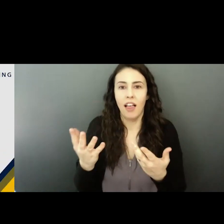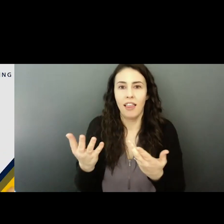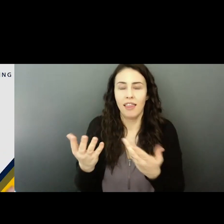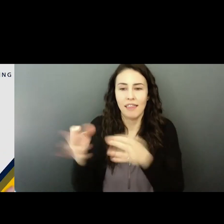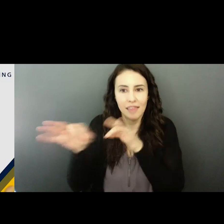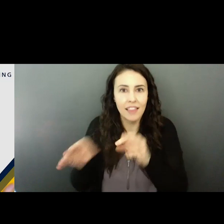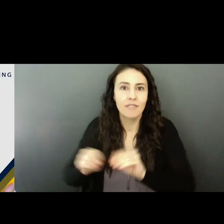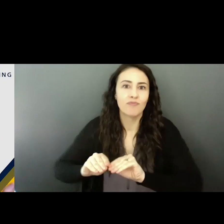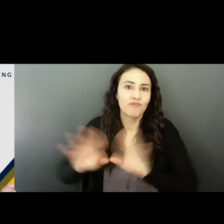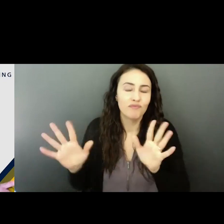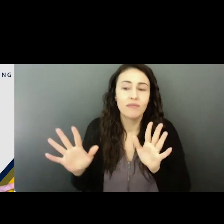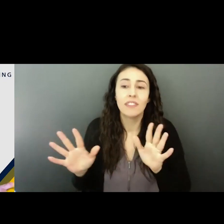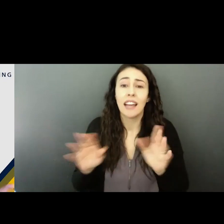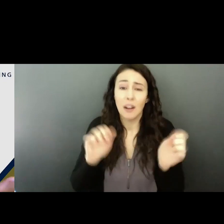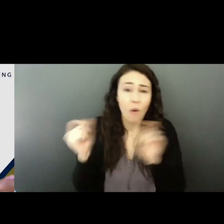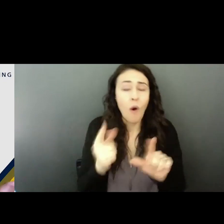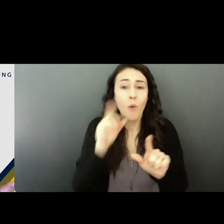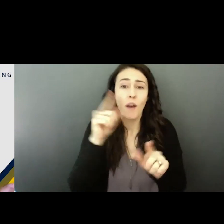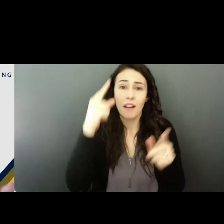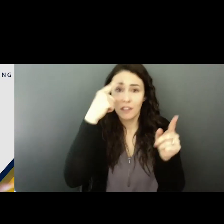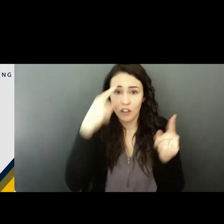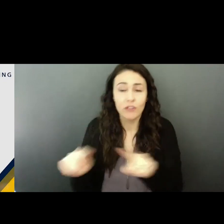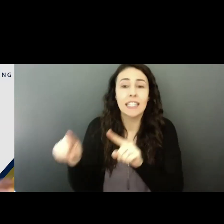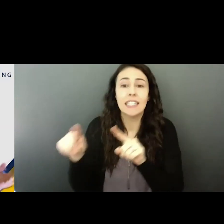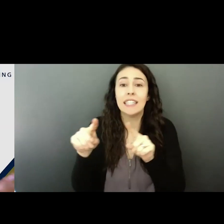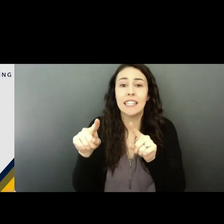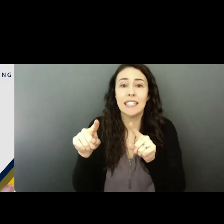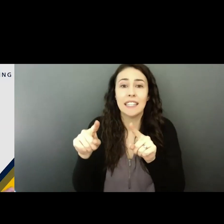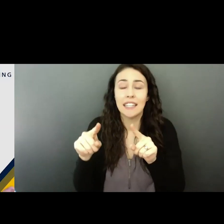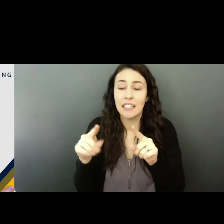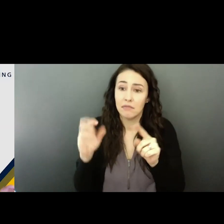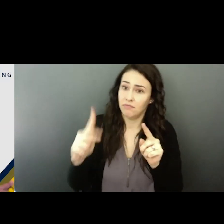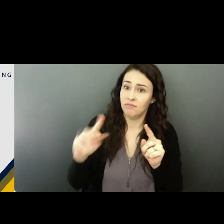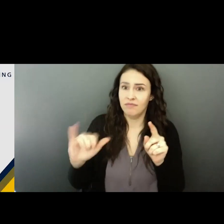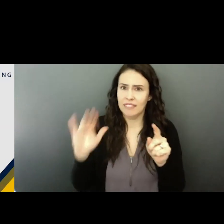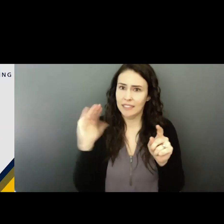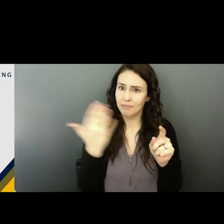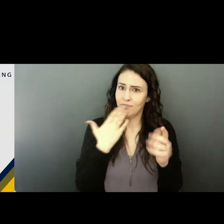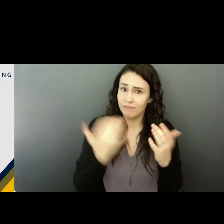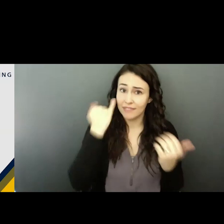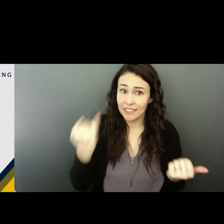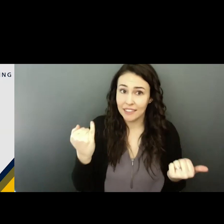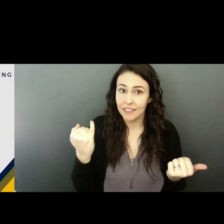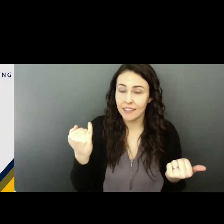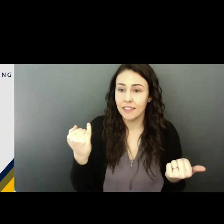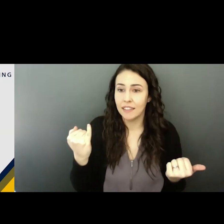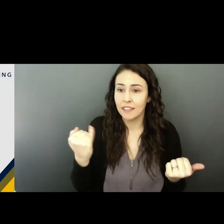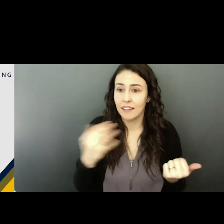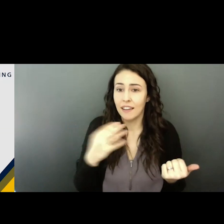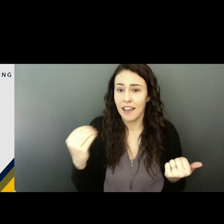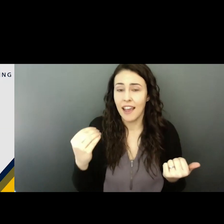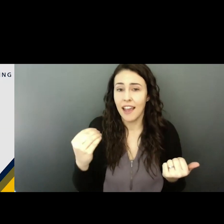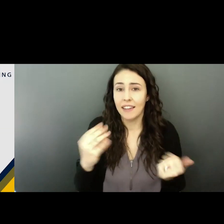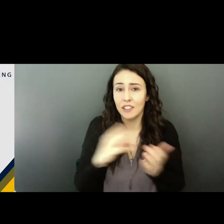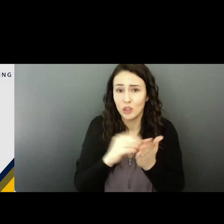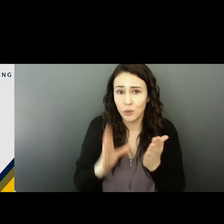what we're talking about. Okay, that sounds like a good idea to me, and it's in the best interest of students